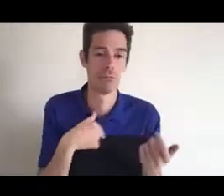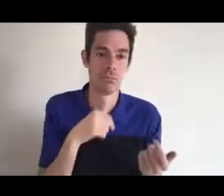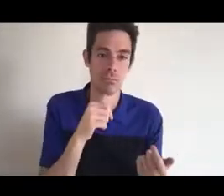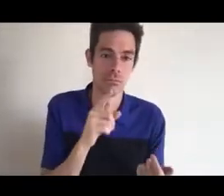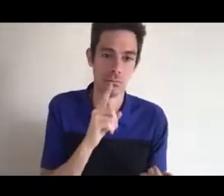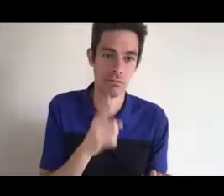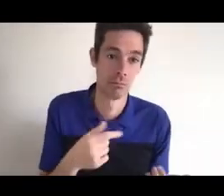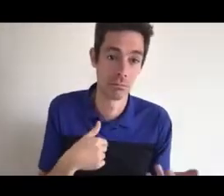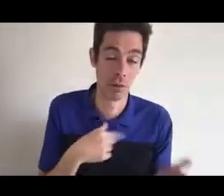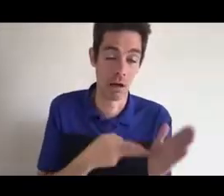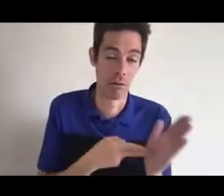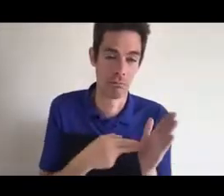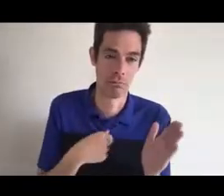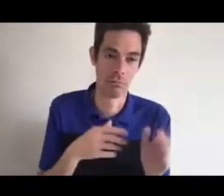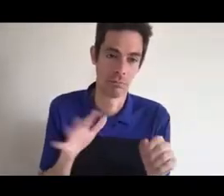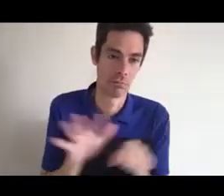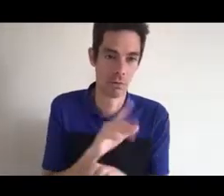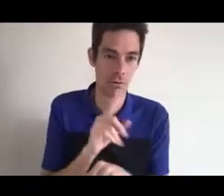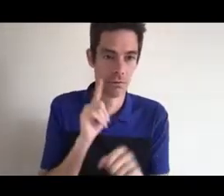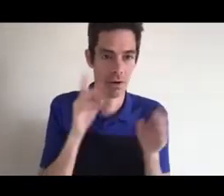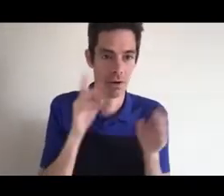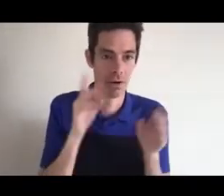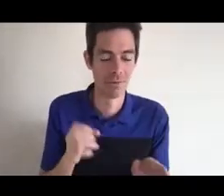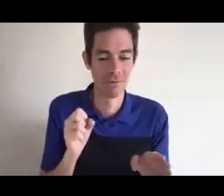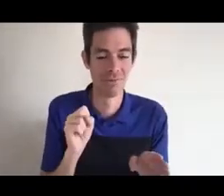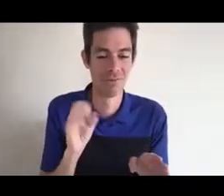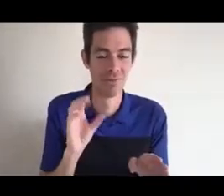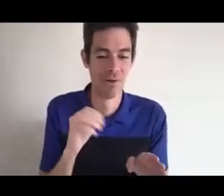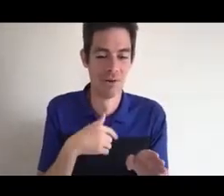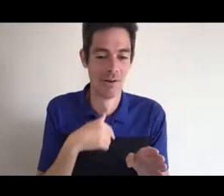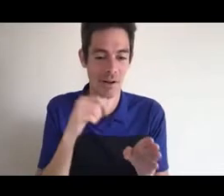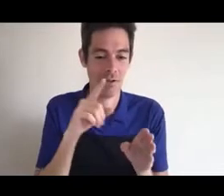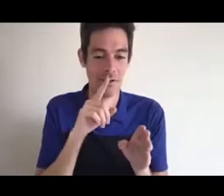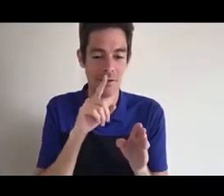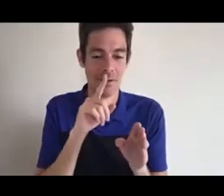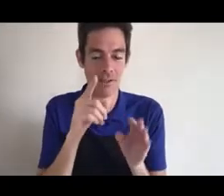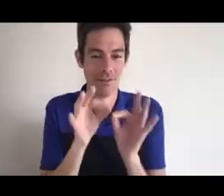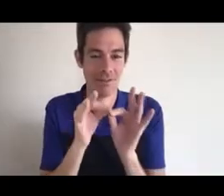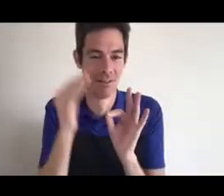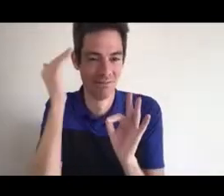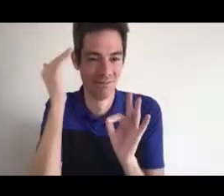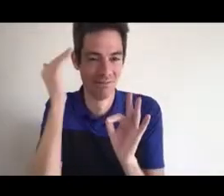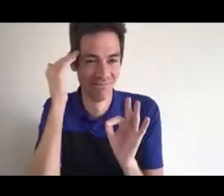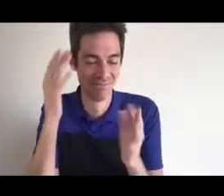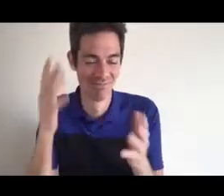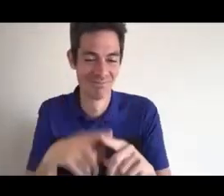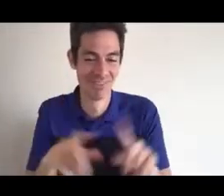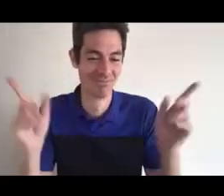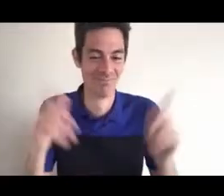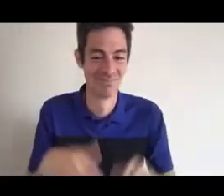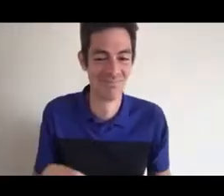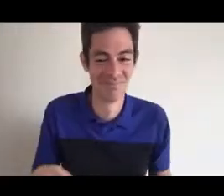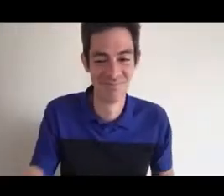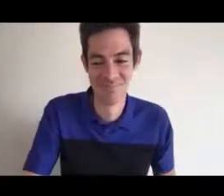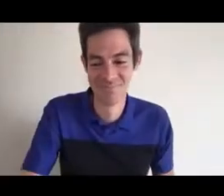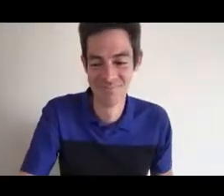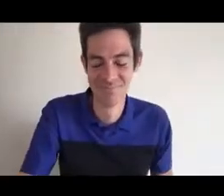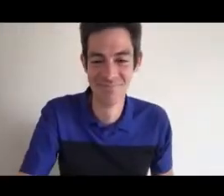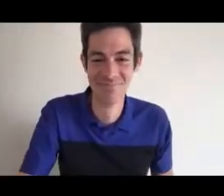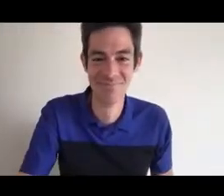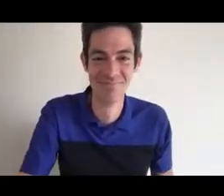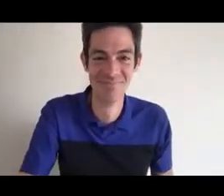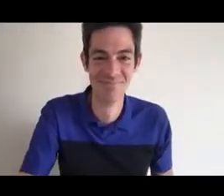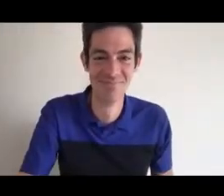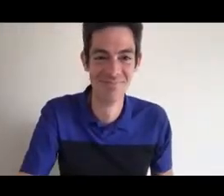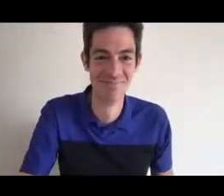you interpret that? Truthfully, I'm not sure. I'm so deaf that I don't do that. So I let interpreters do